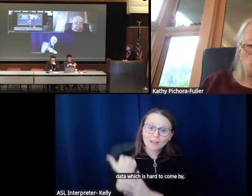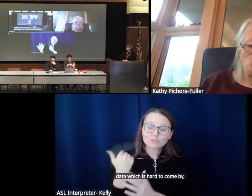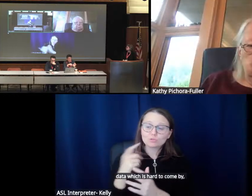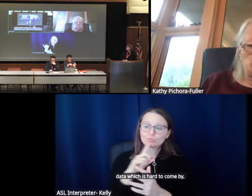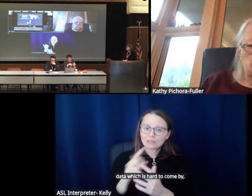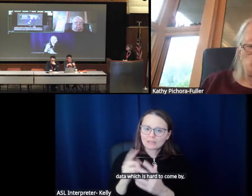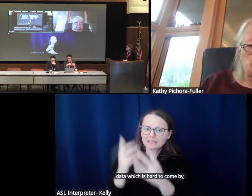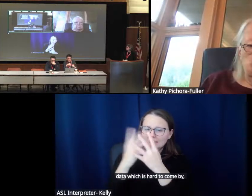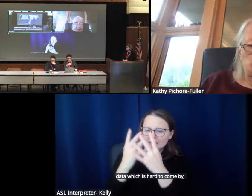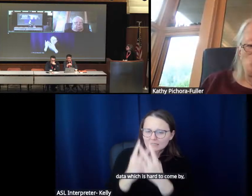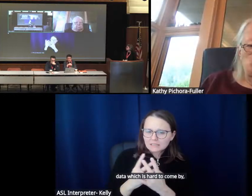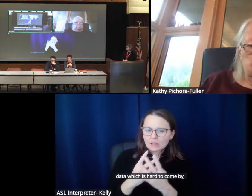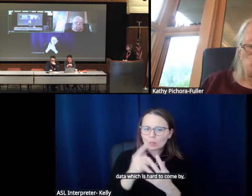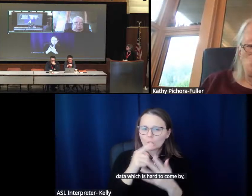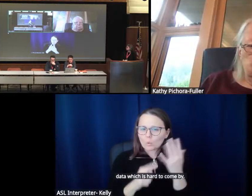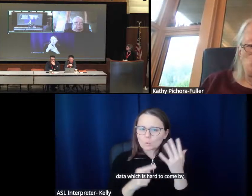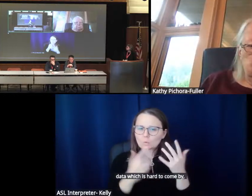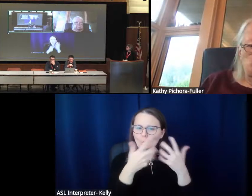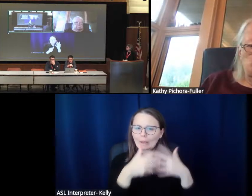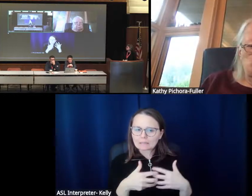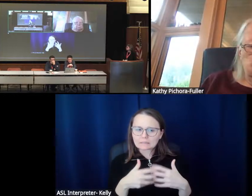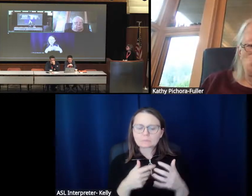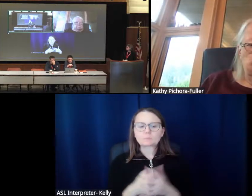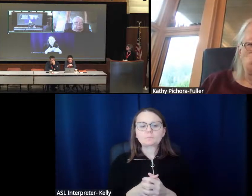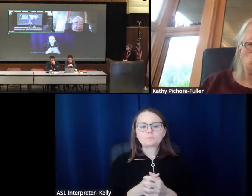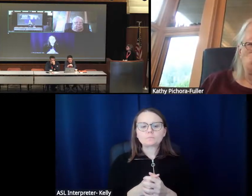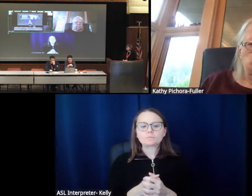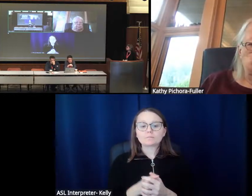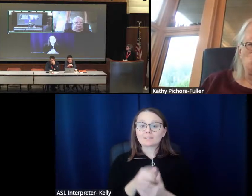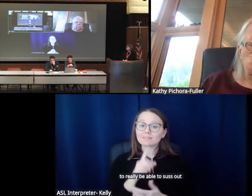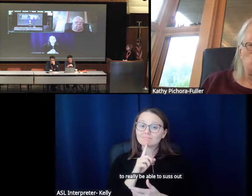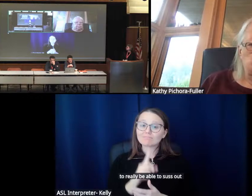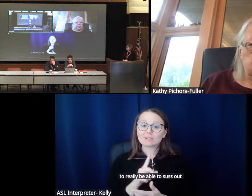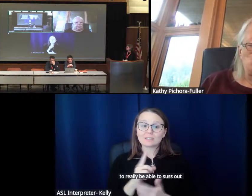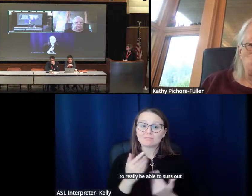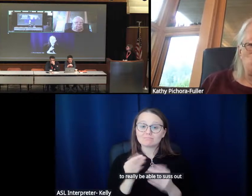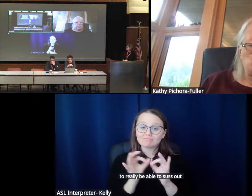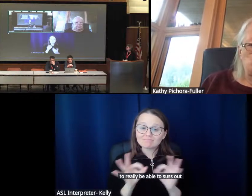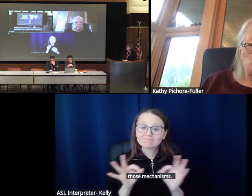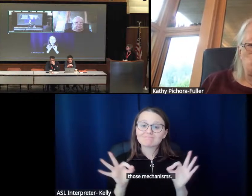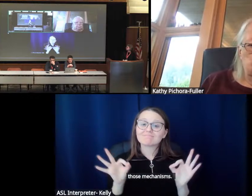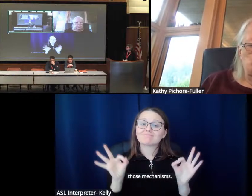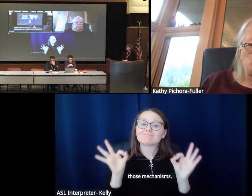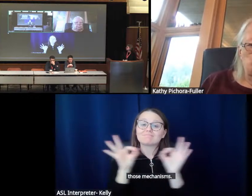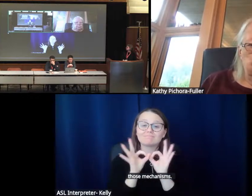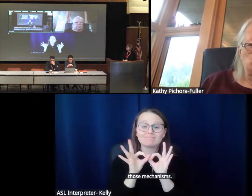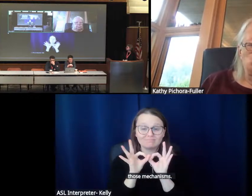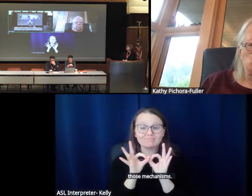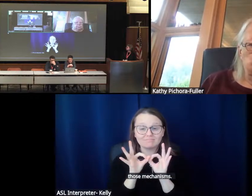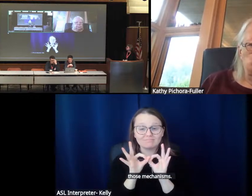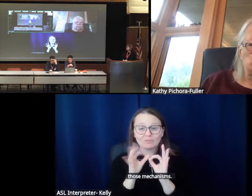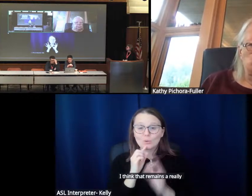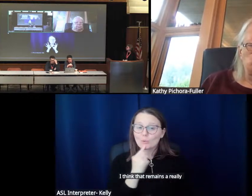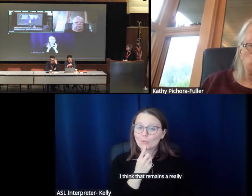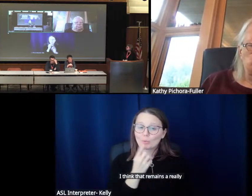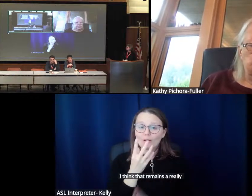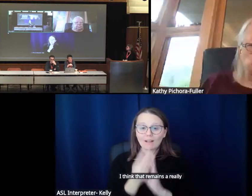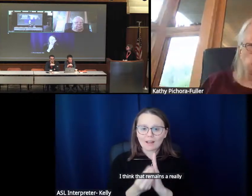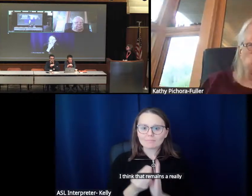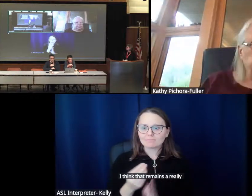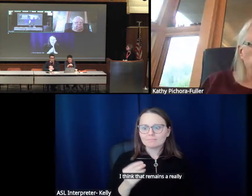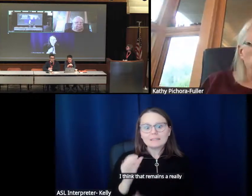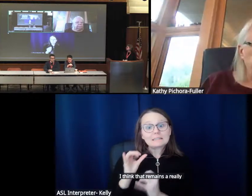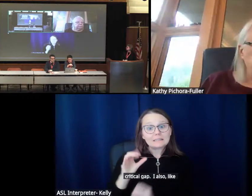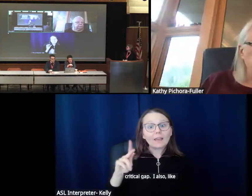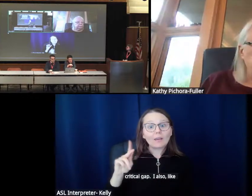those mechanisms. And so I think that remains a really critical gap. And, I also, like Kathy and like many in this room,